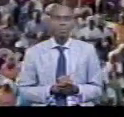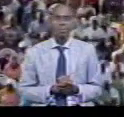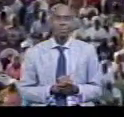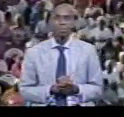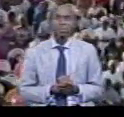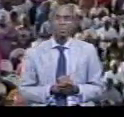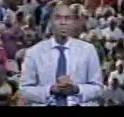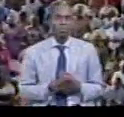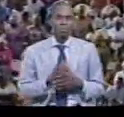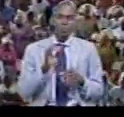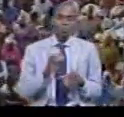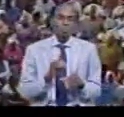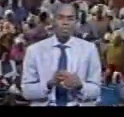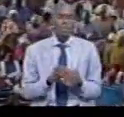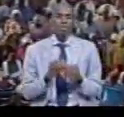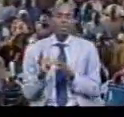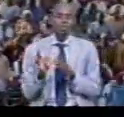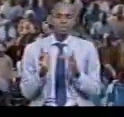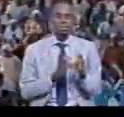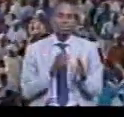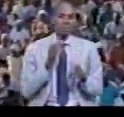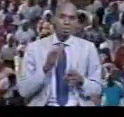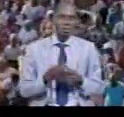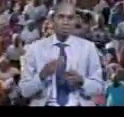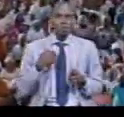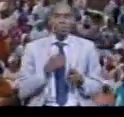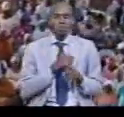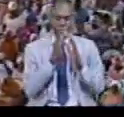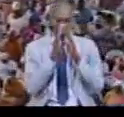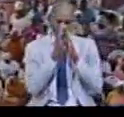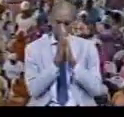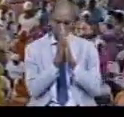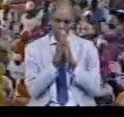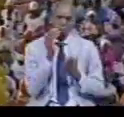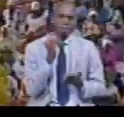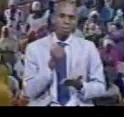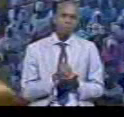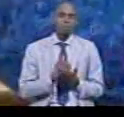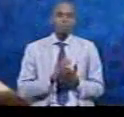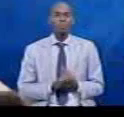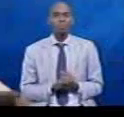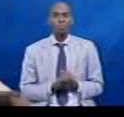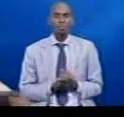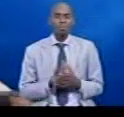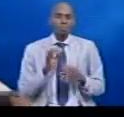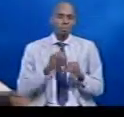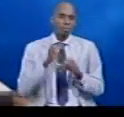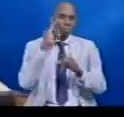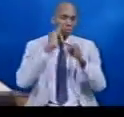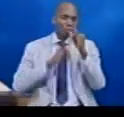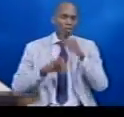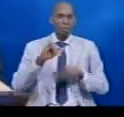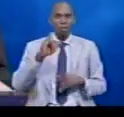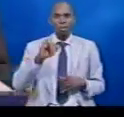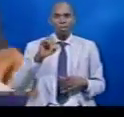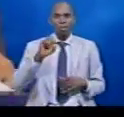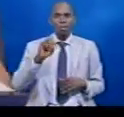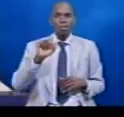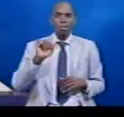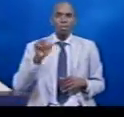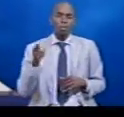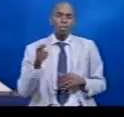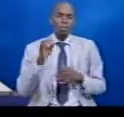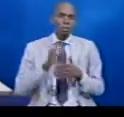In Jesus' name, we prayed. In Isaiah chapter 45, from